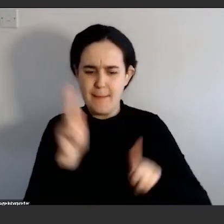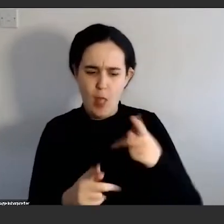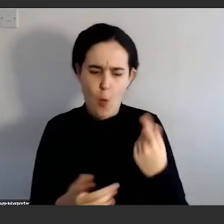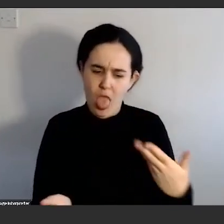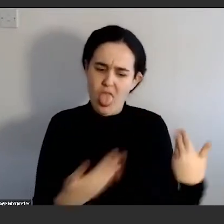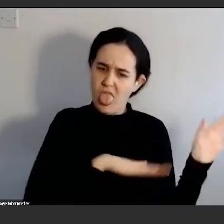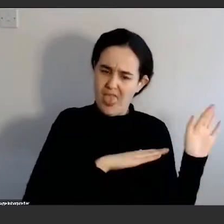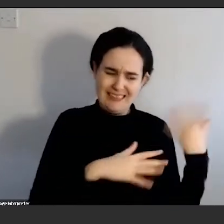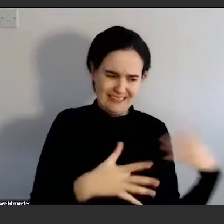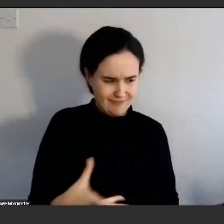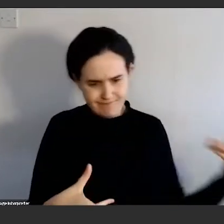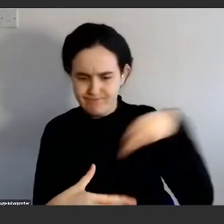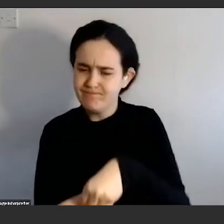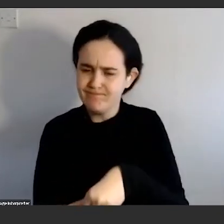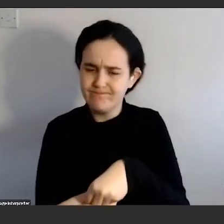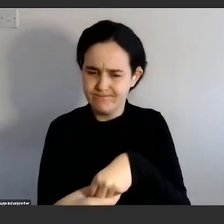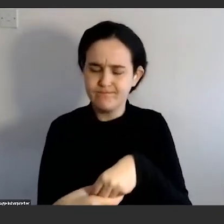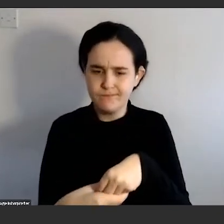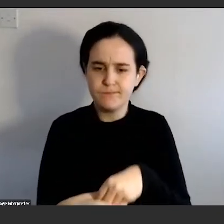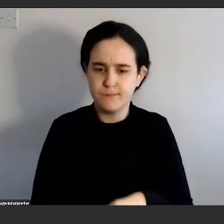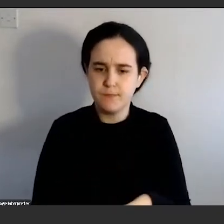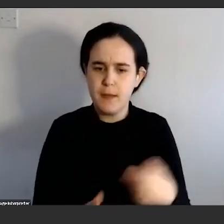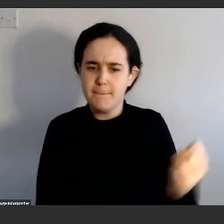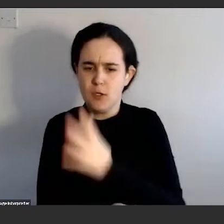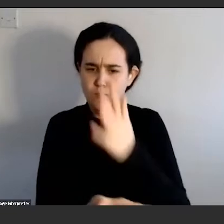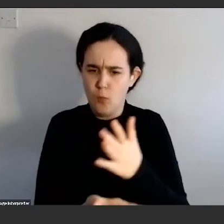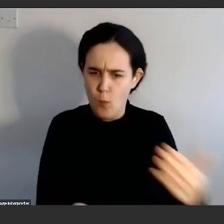persons with disabilities, including mental health.